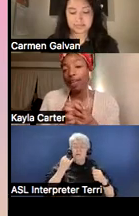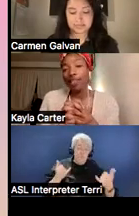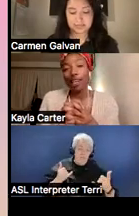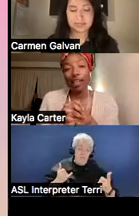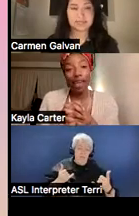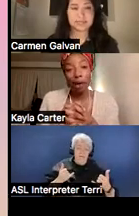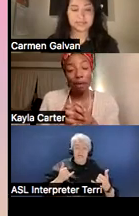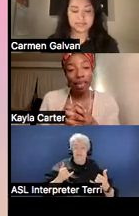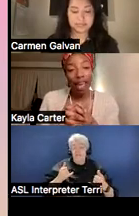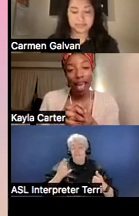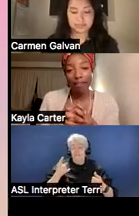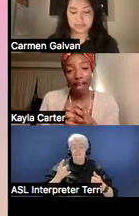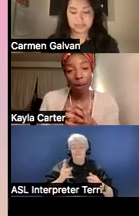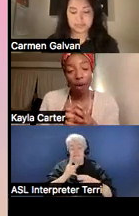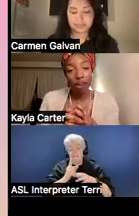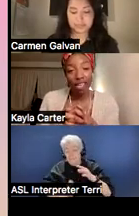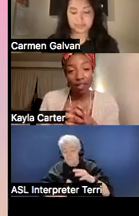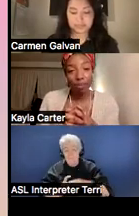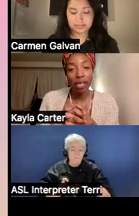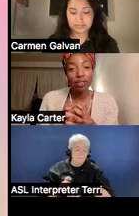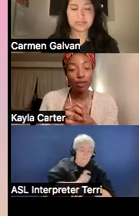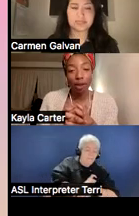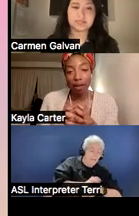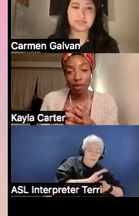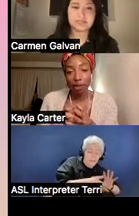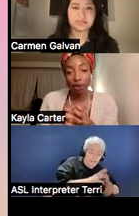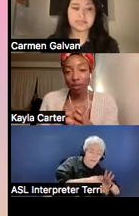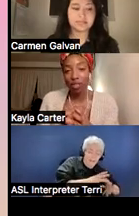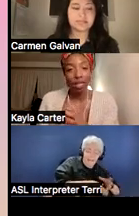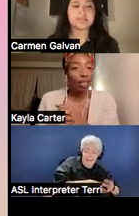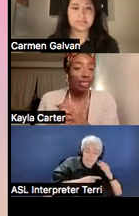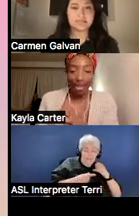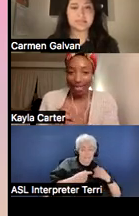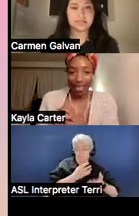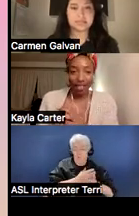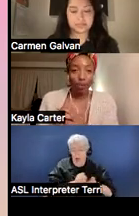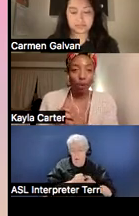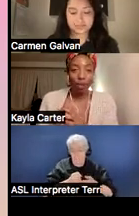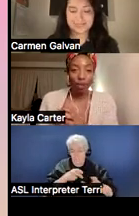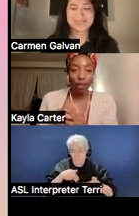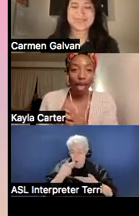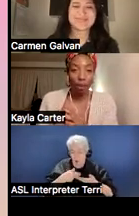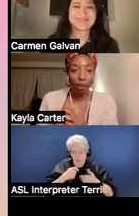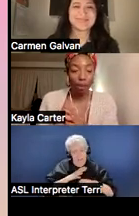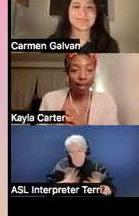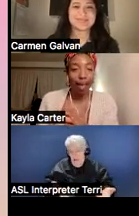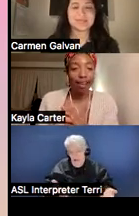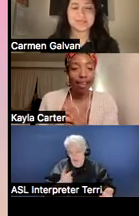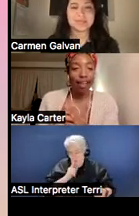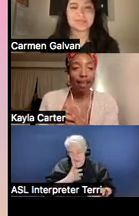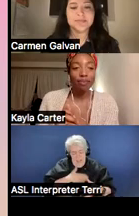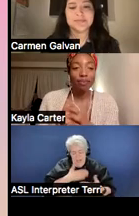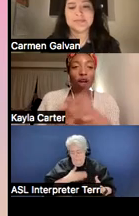like ducking out maybe half an hour early because you've run out of spoons, 10 out of 10. We're really, really happy about